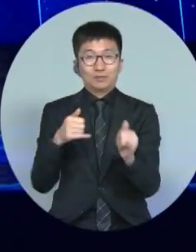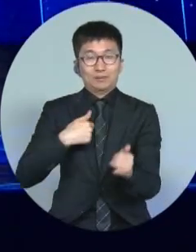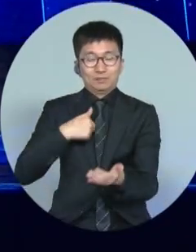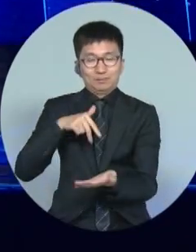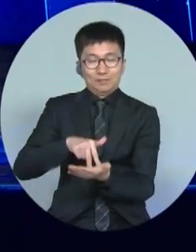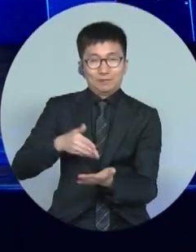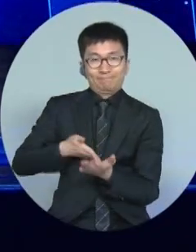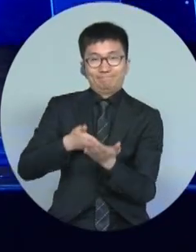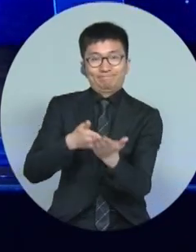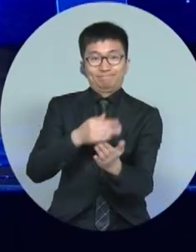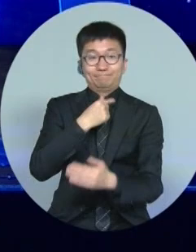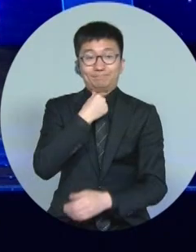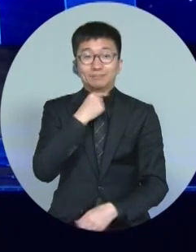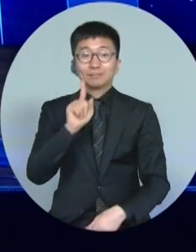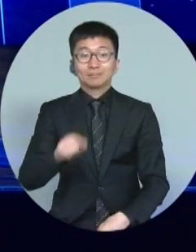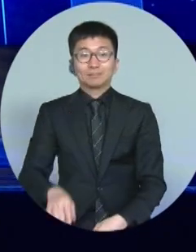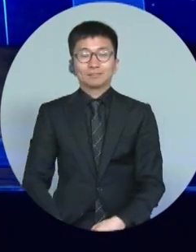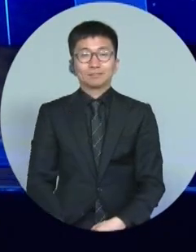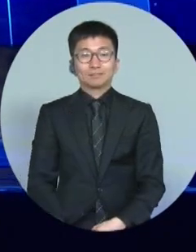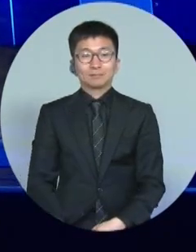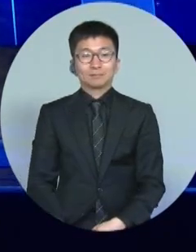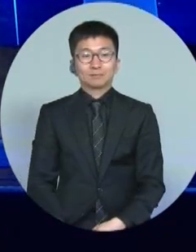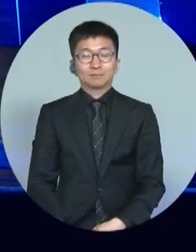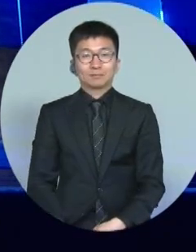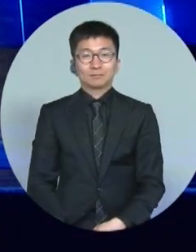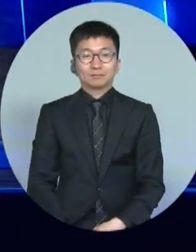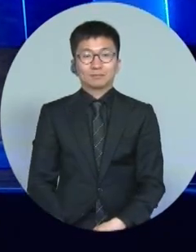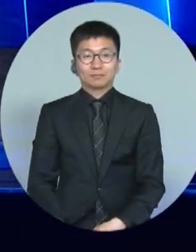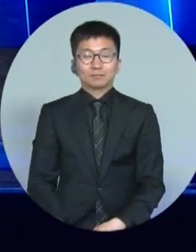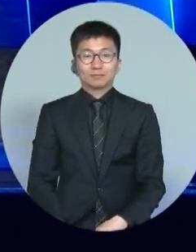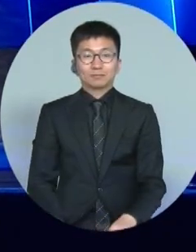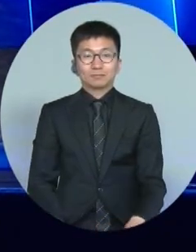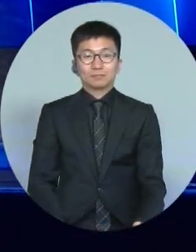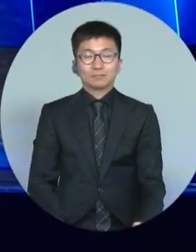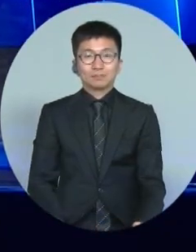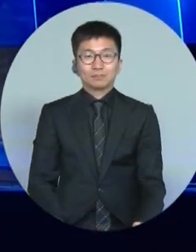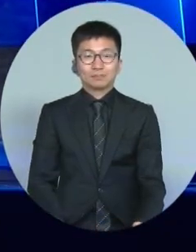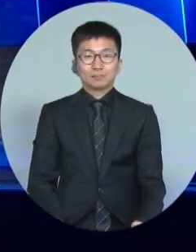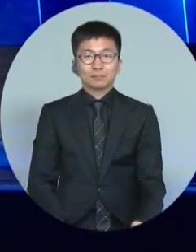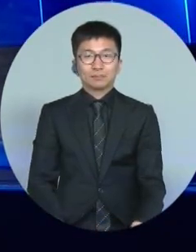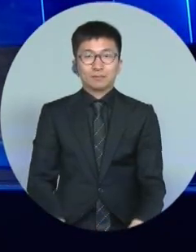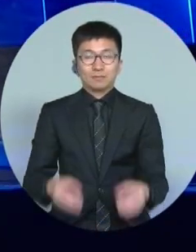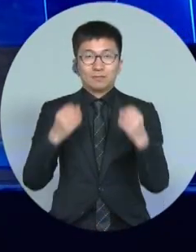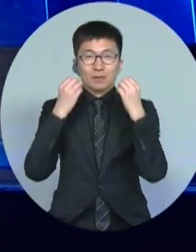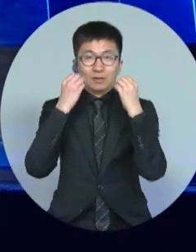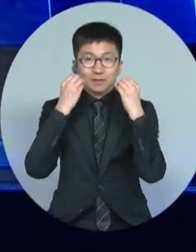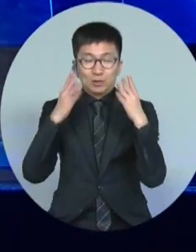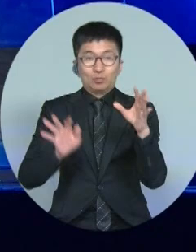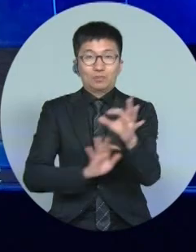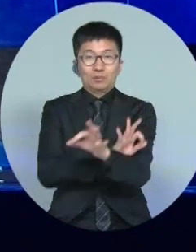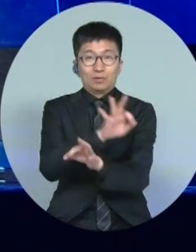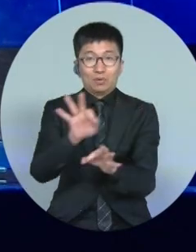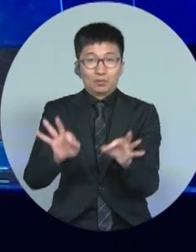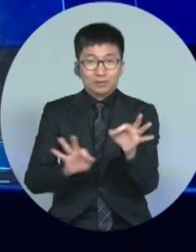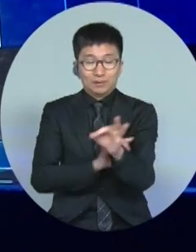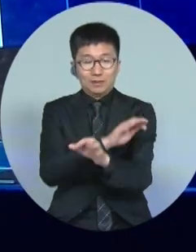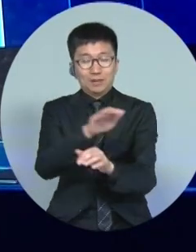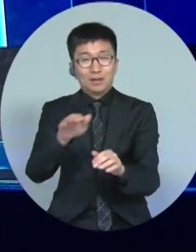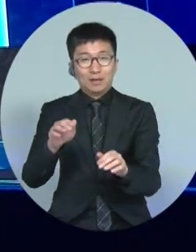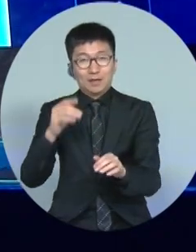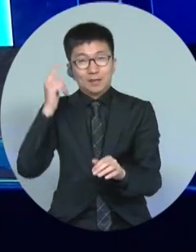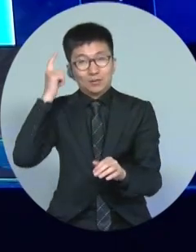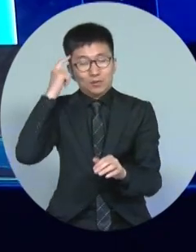that we need a new form of economics paradigm, as this conference, the term used for this